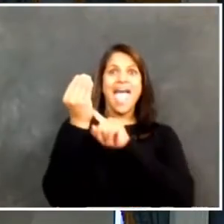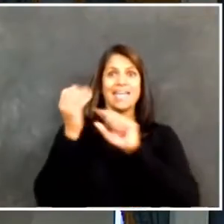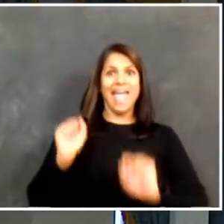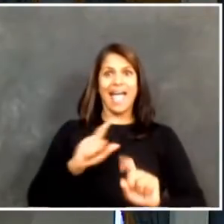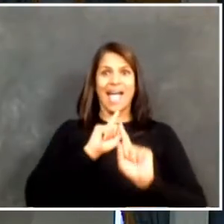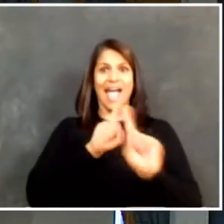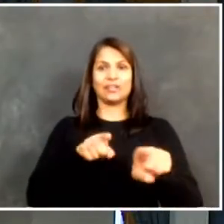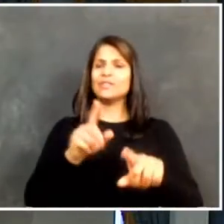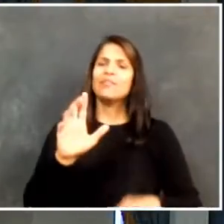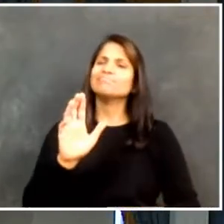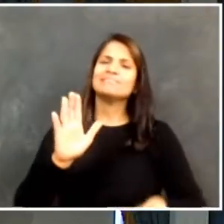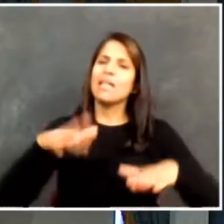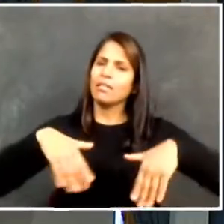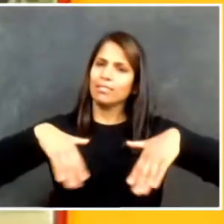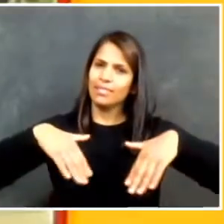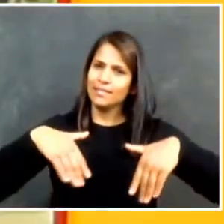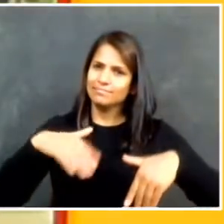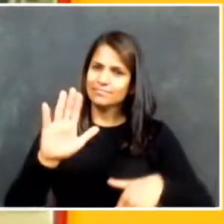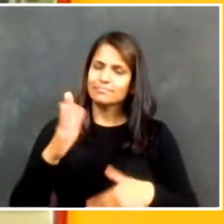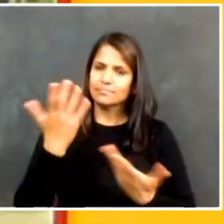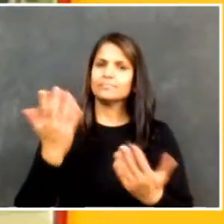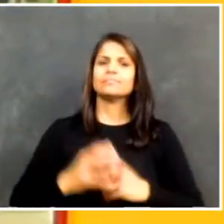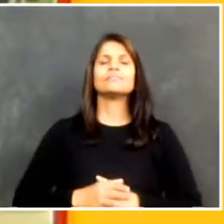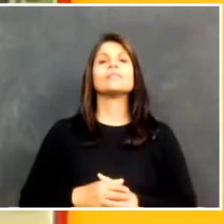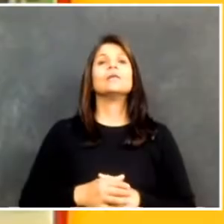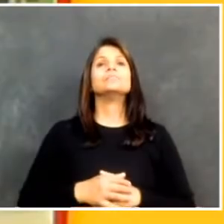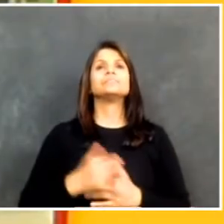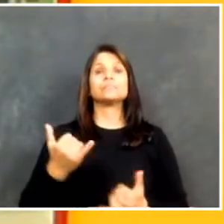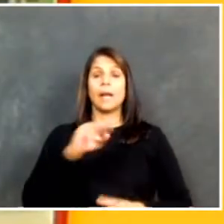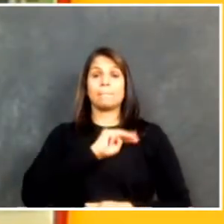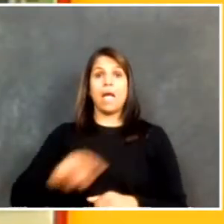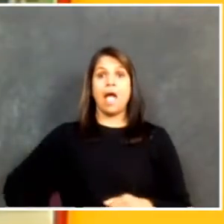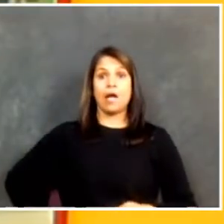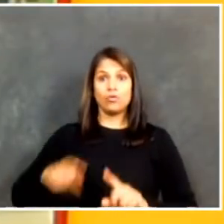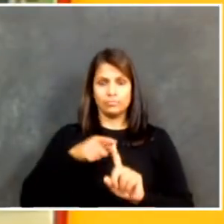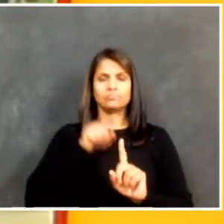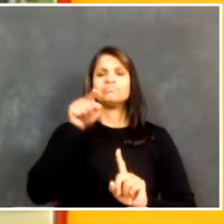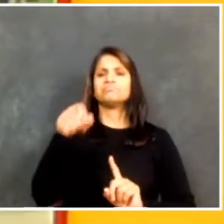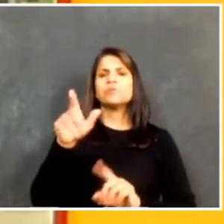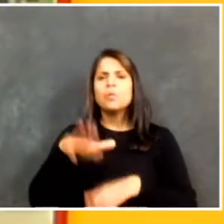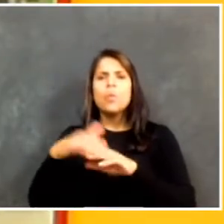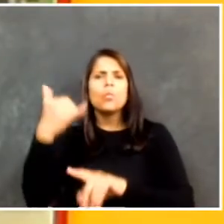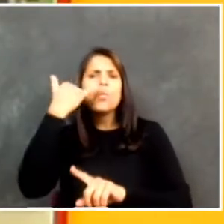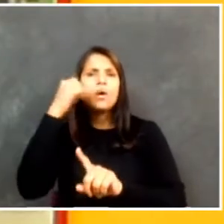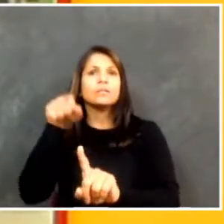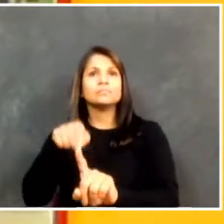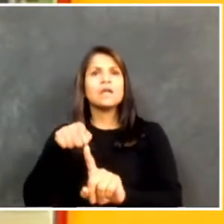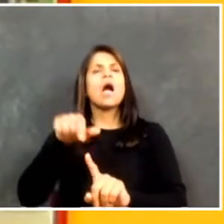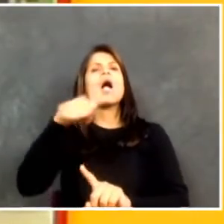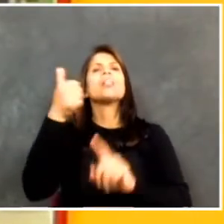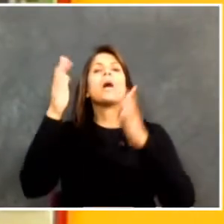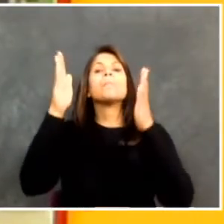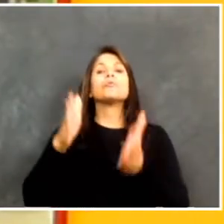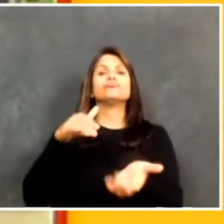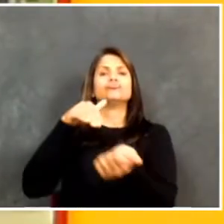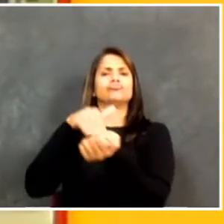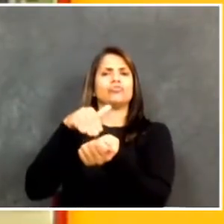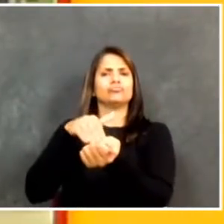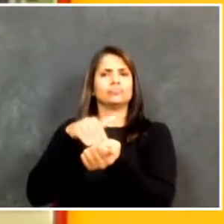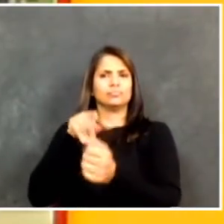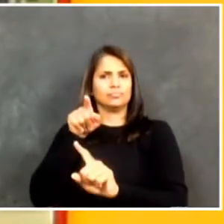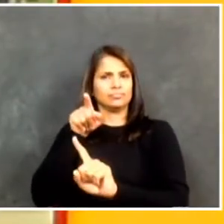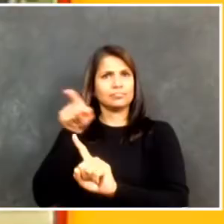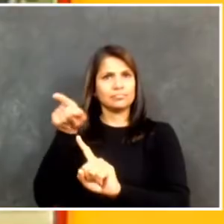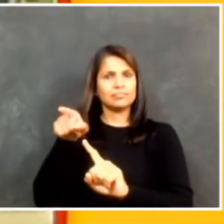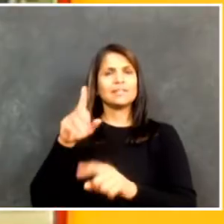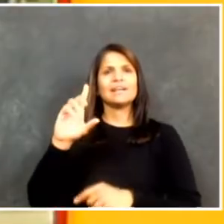are humans. I think all of us will take that moment of pause to remember that these are lives. But then I think it's important that not